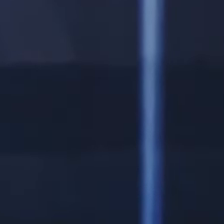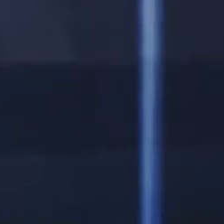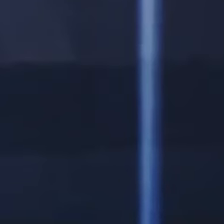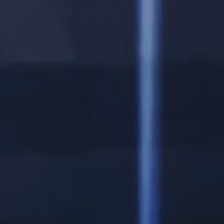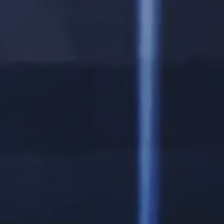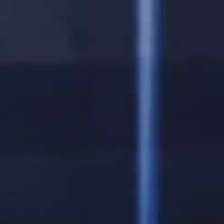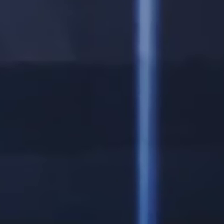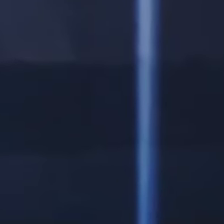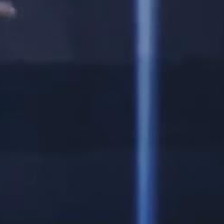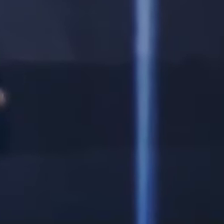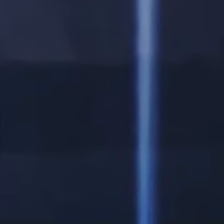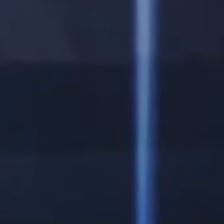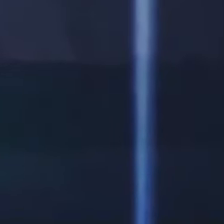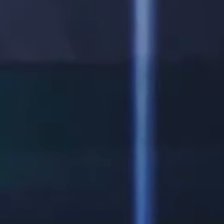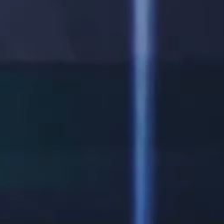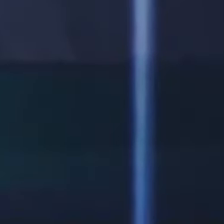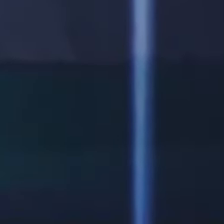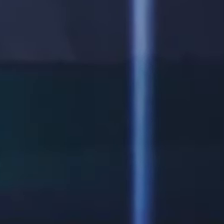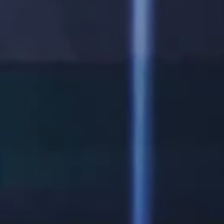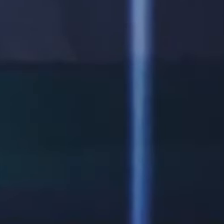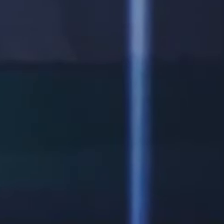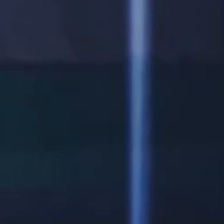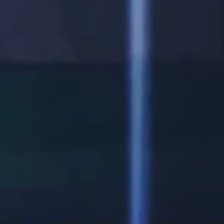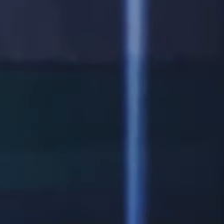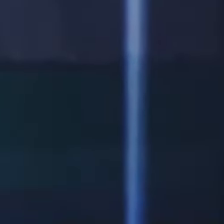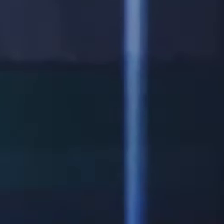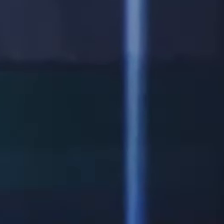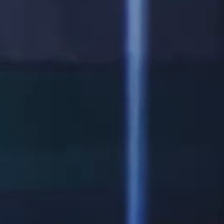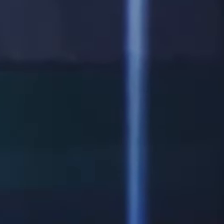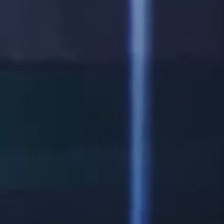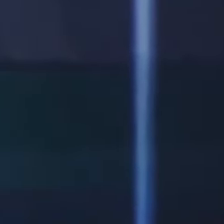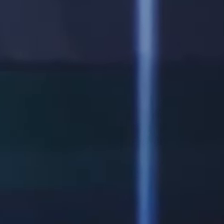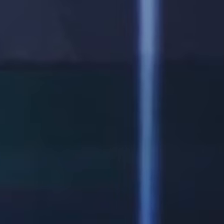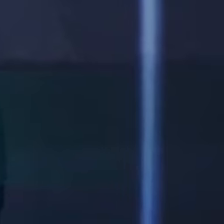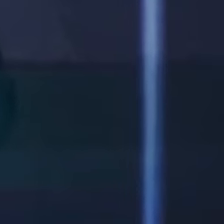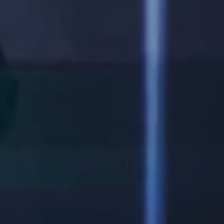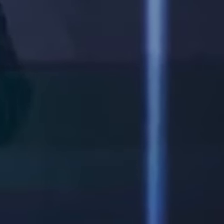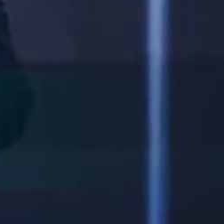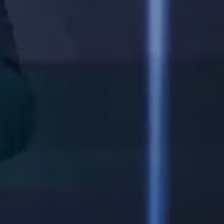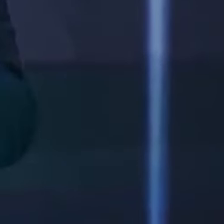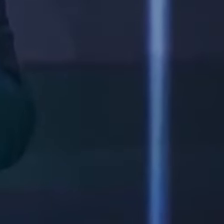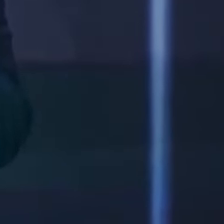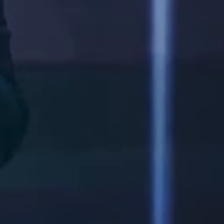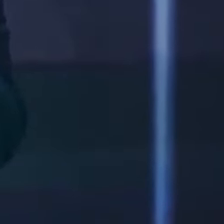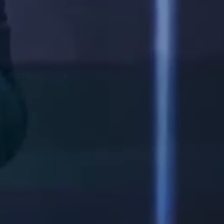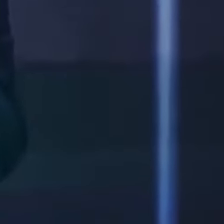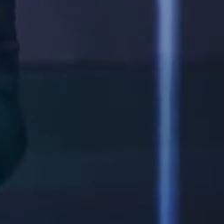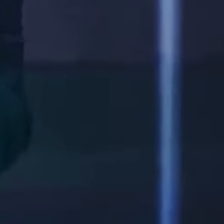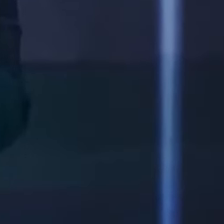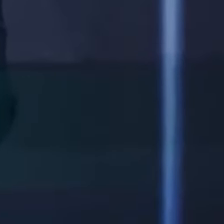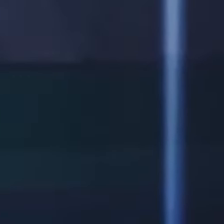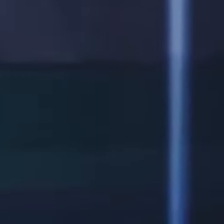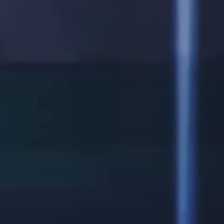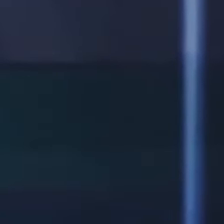verse 18, it says to open their eyes. Our eyes need to be open, and it's the word of God,